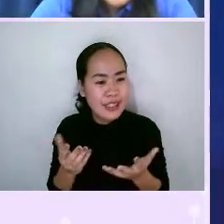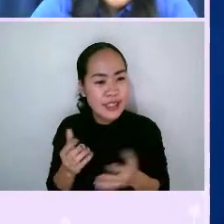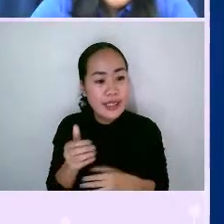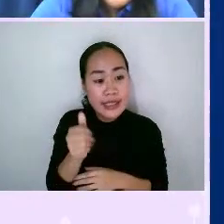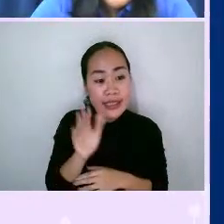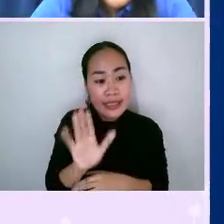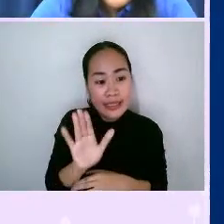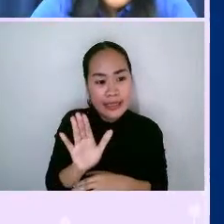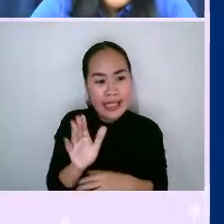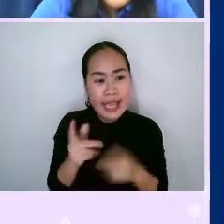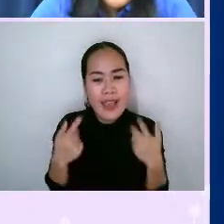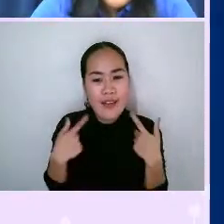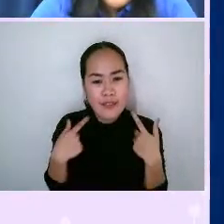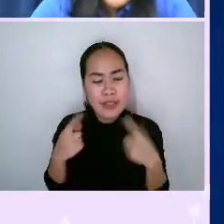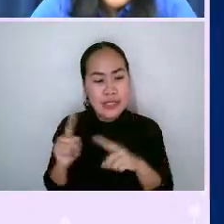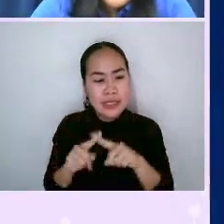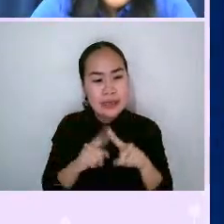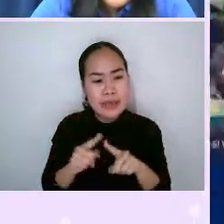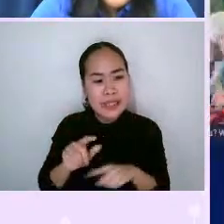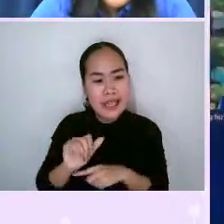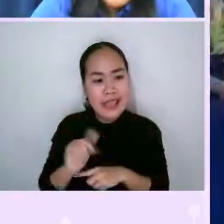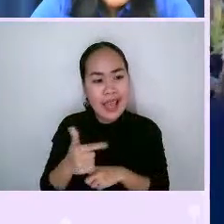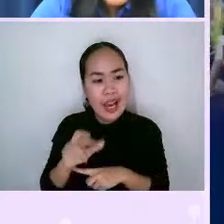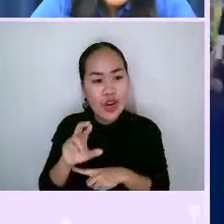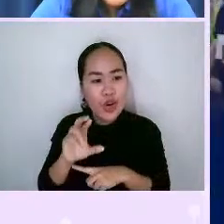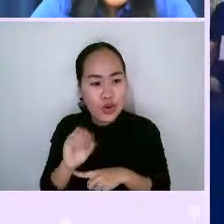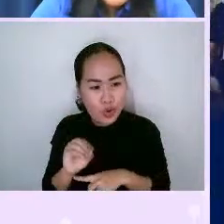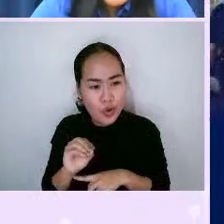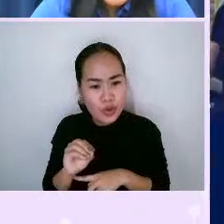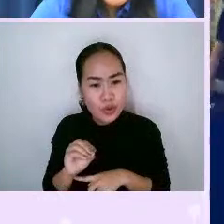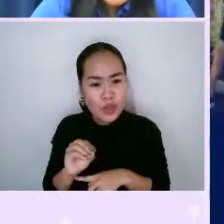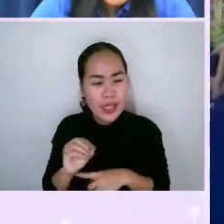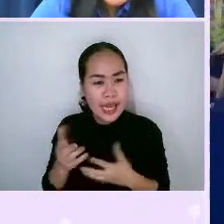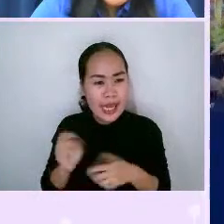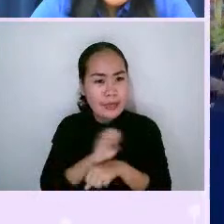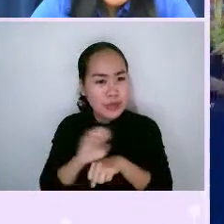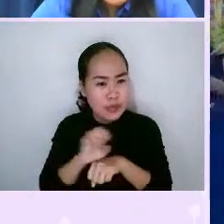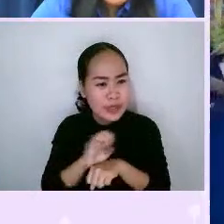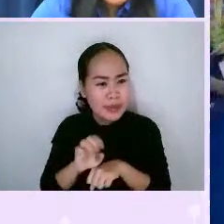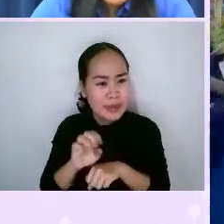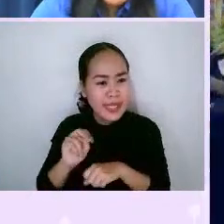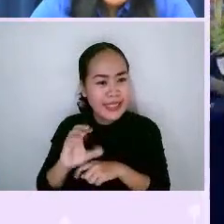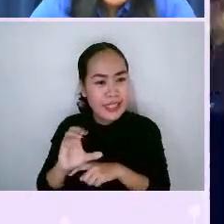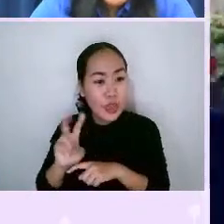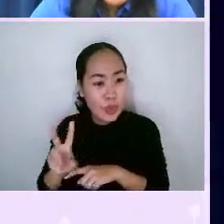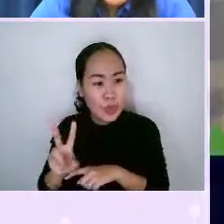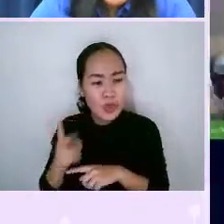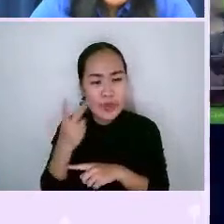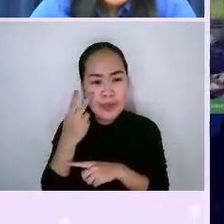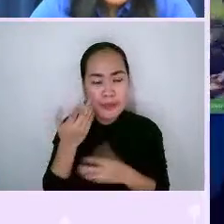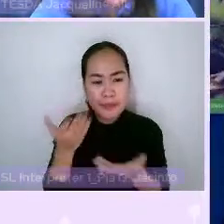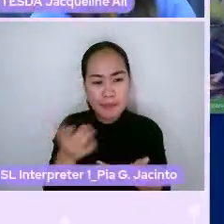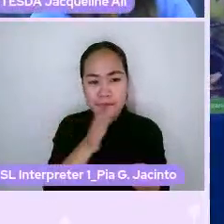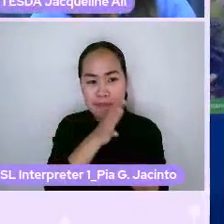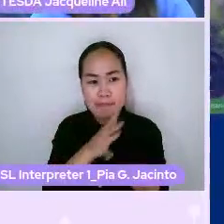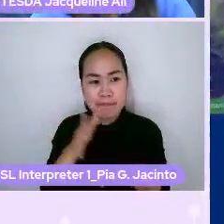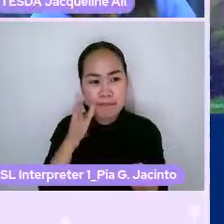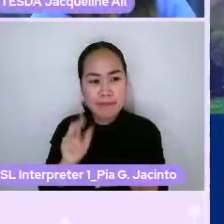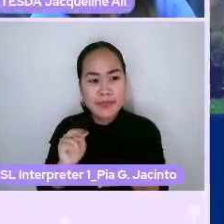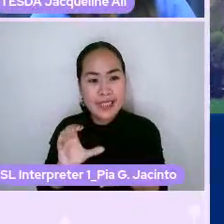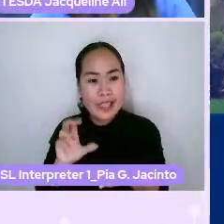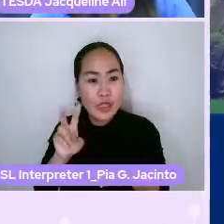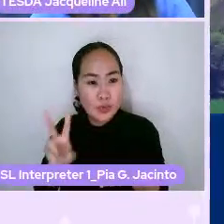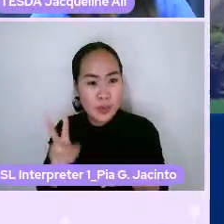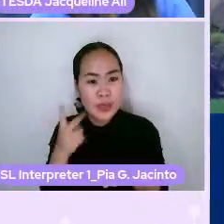for Agro-Entrepreneurship NC2, Agricultural Crops Production NC2, Photovoltaic